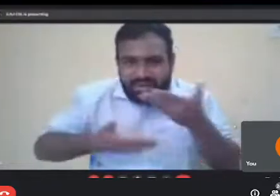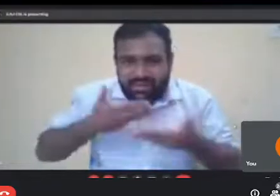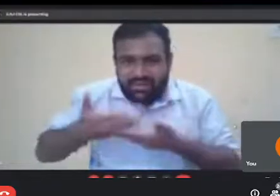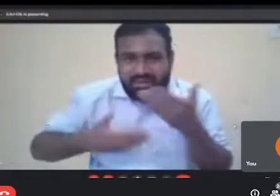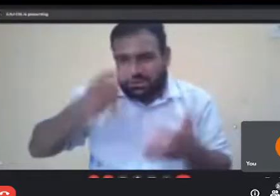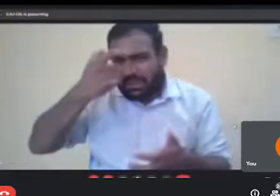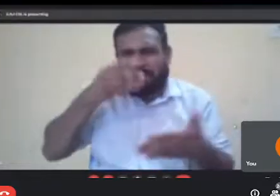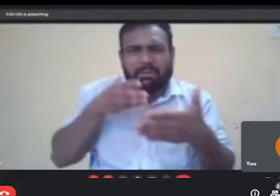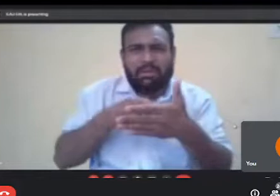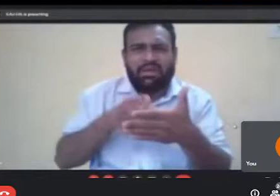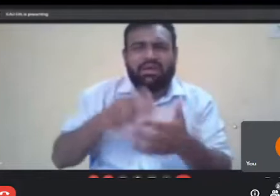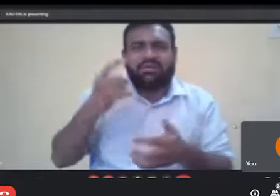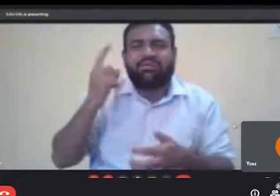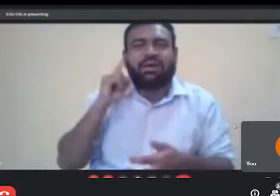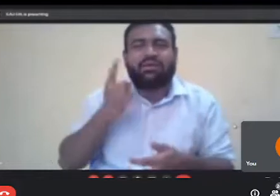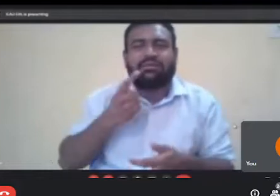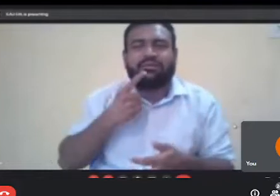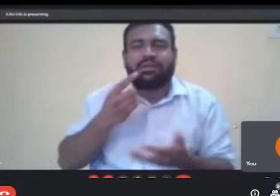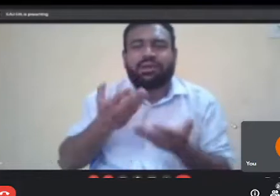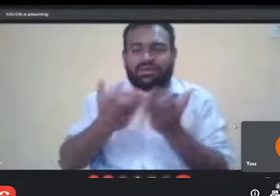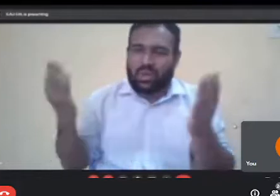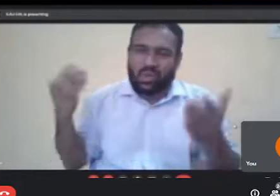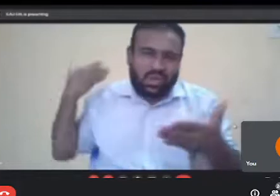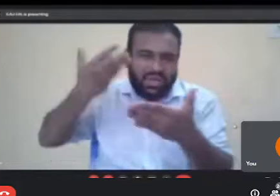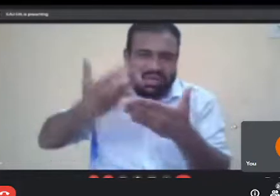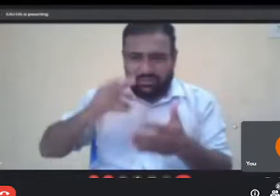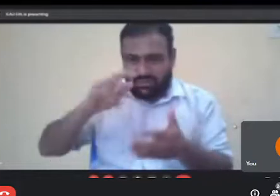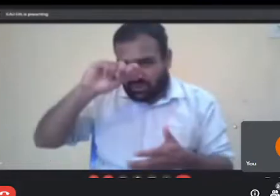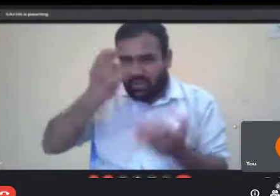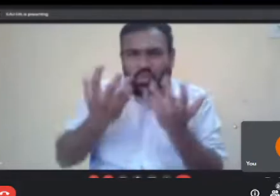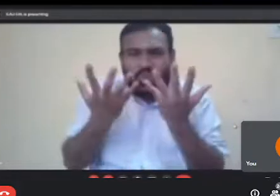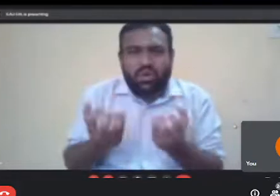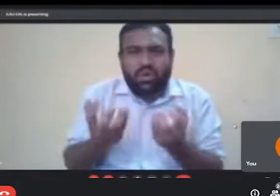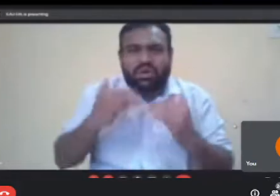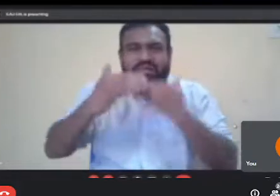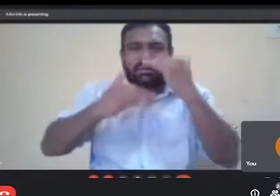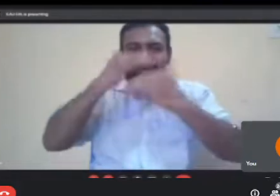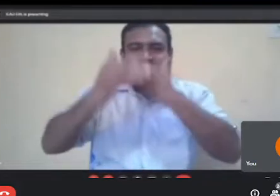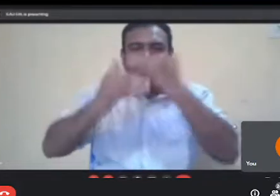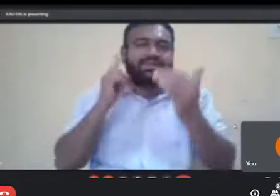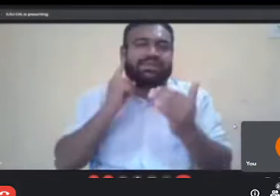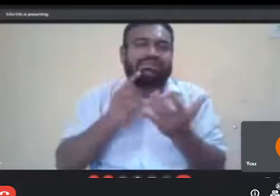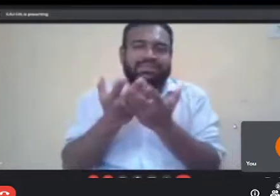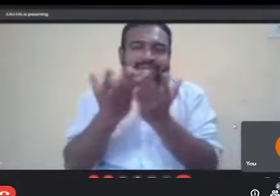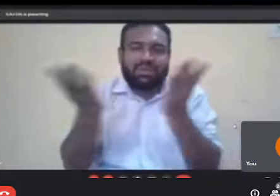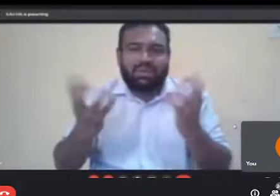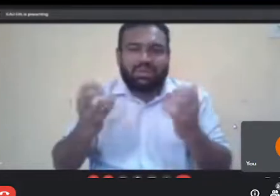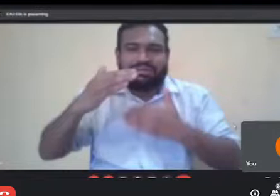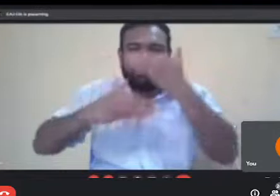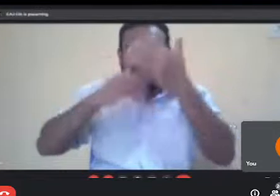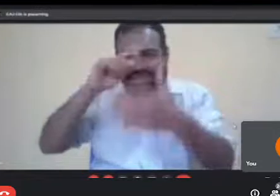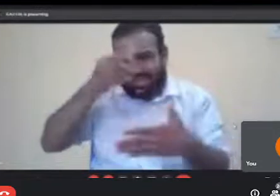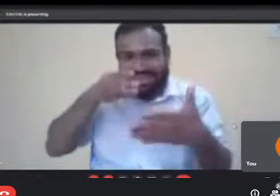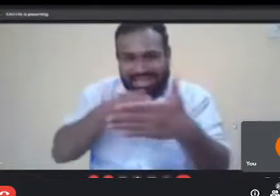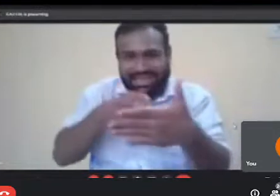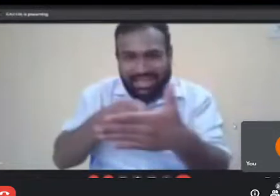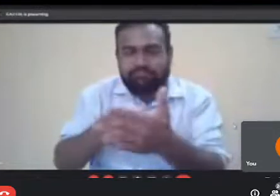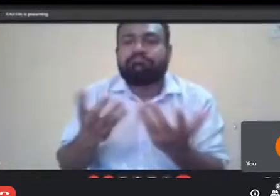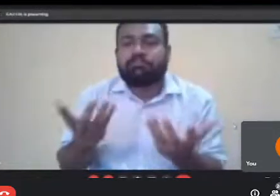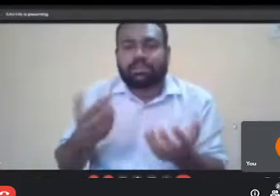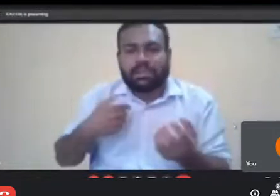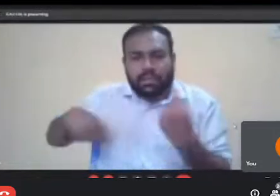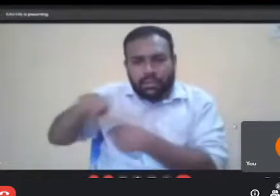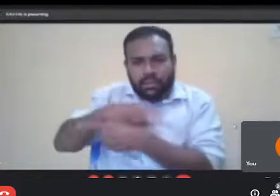So probably also you might be knowing that it is a major issue